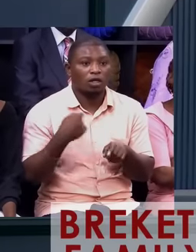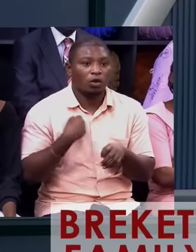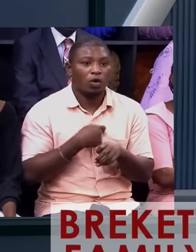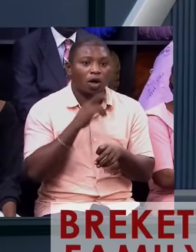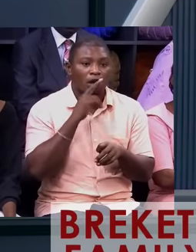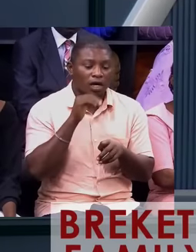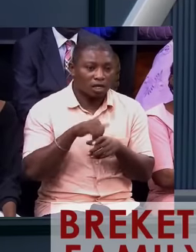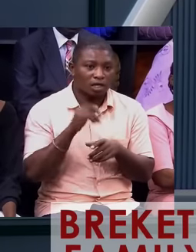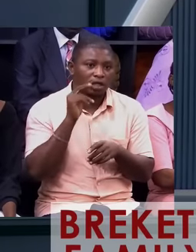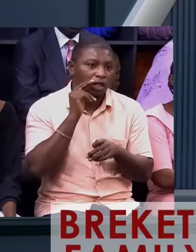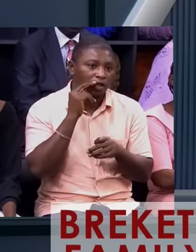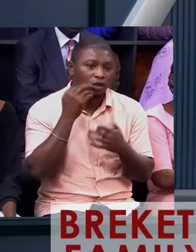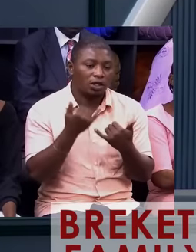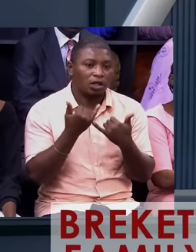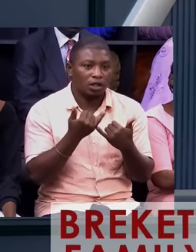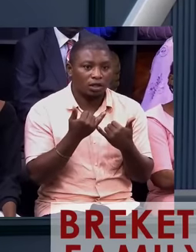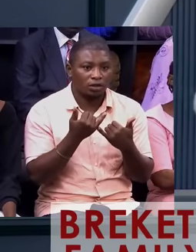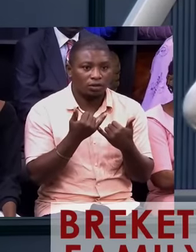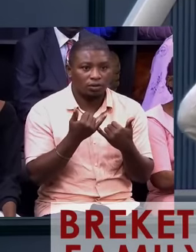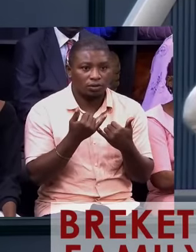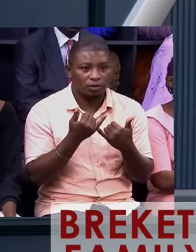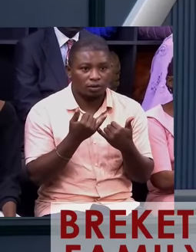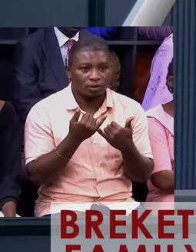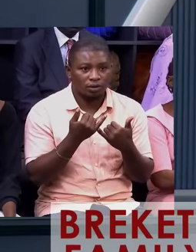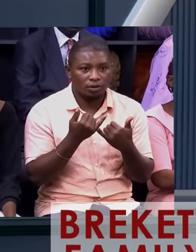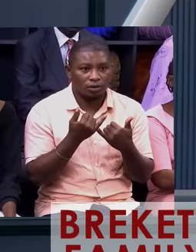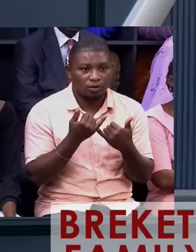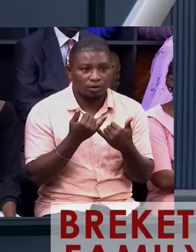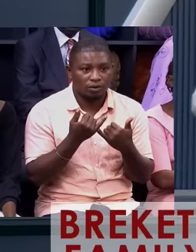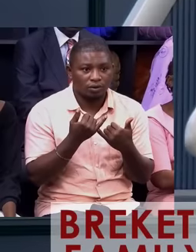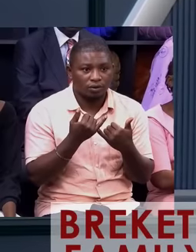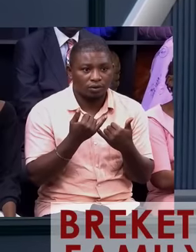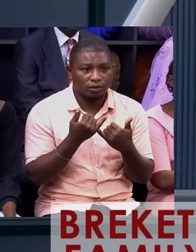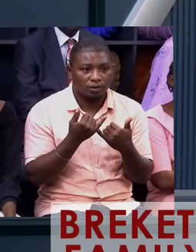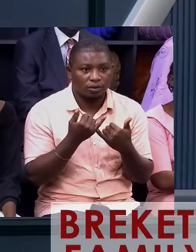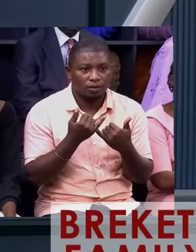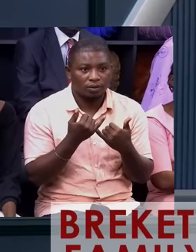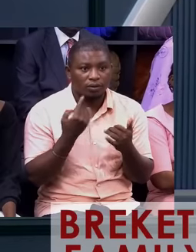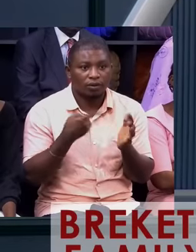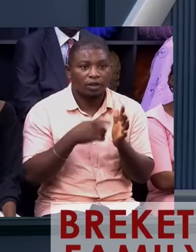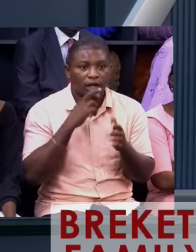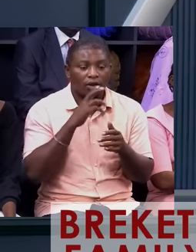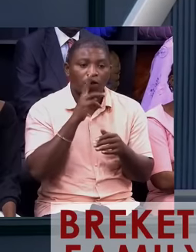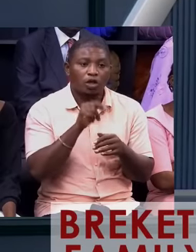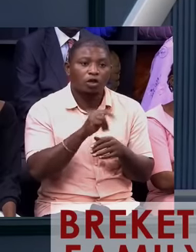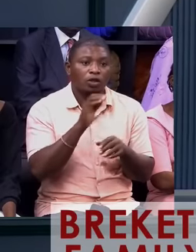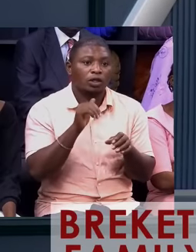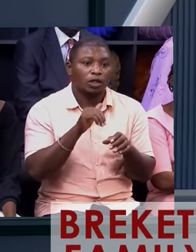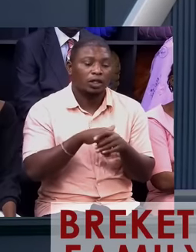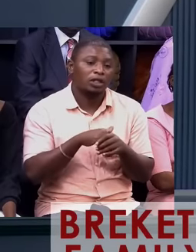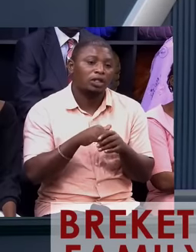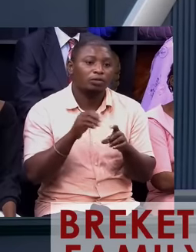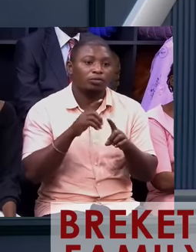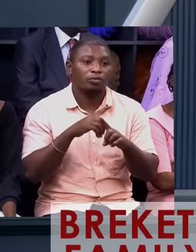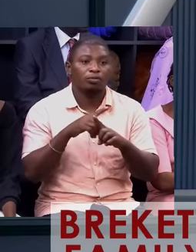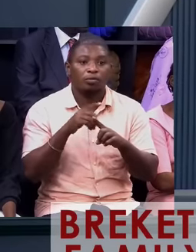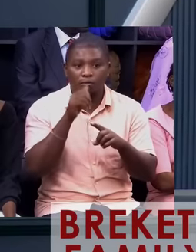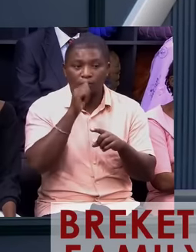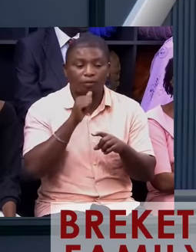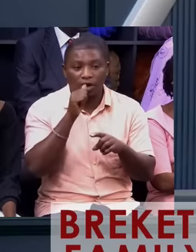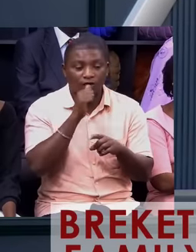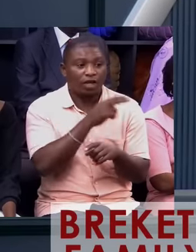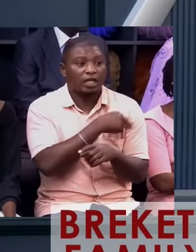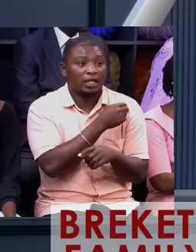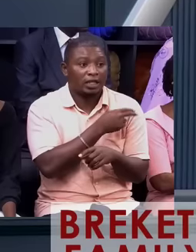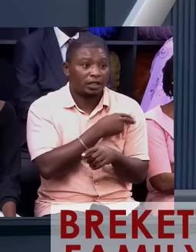Nigeria now Gil is already being used in the private clinics because they use for private